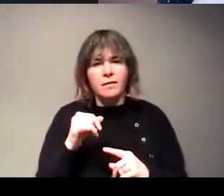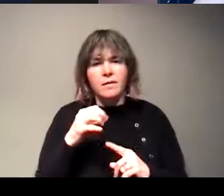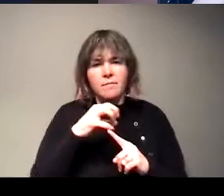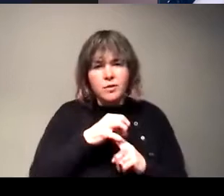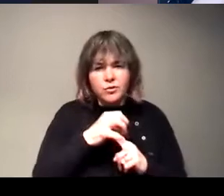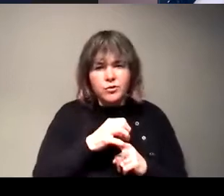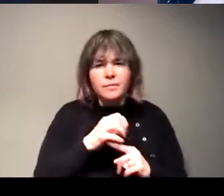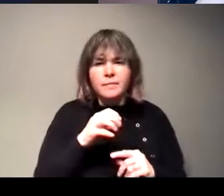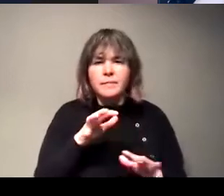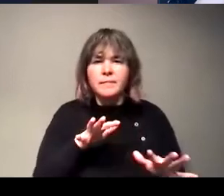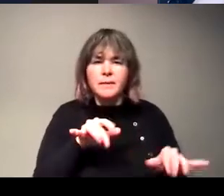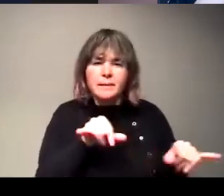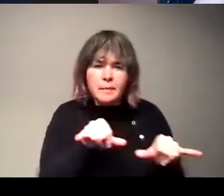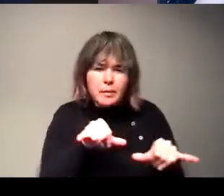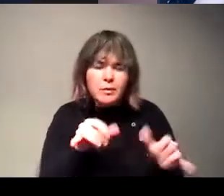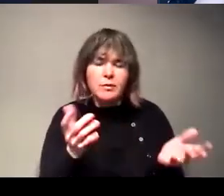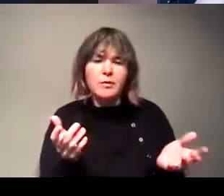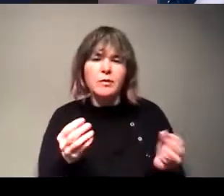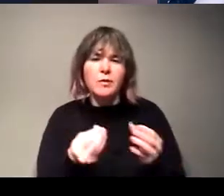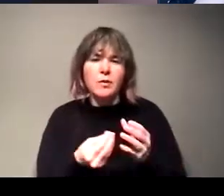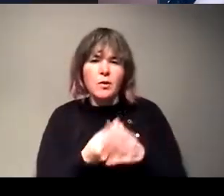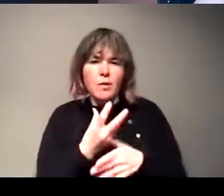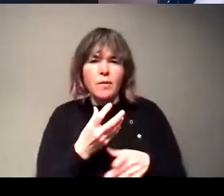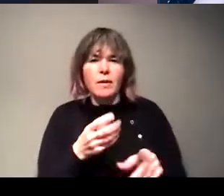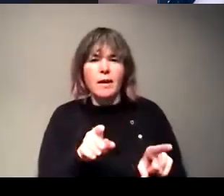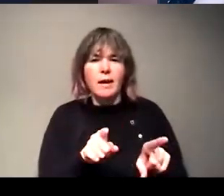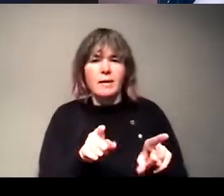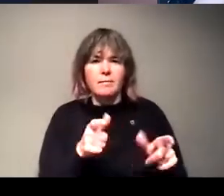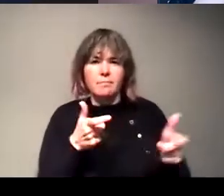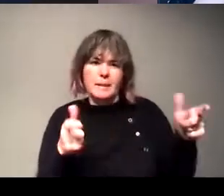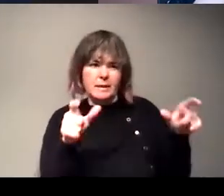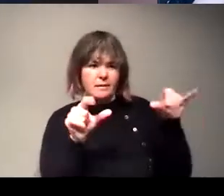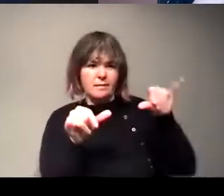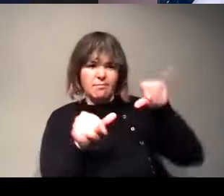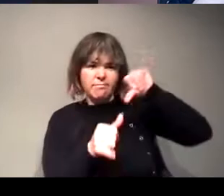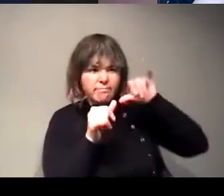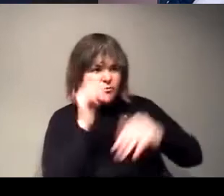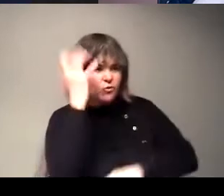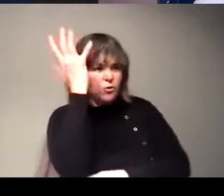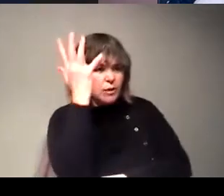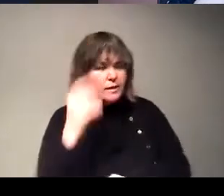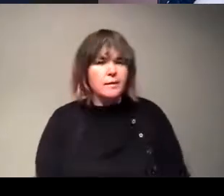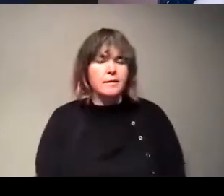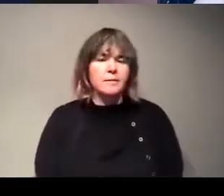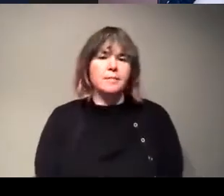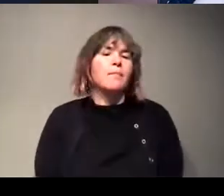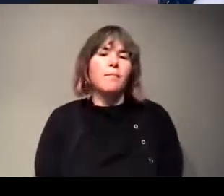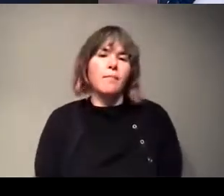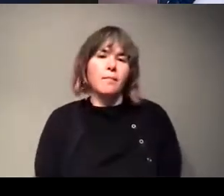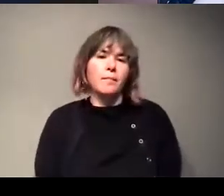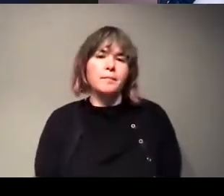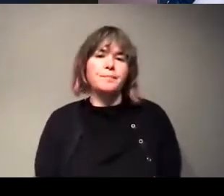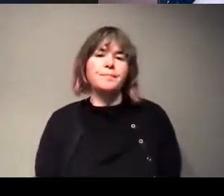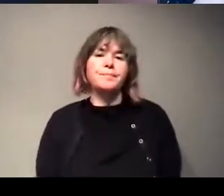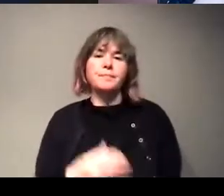similar life forms to fungi that are growing as big as trees are, basically, and a lot of plants that